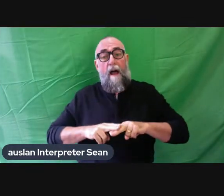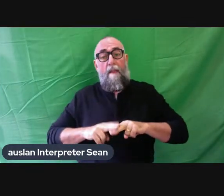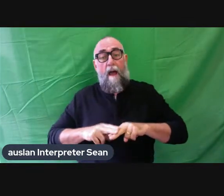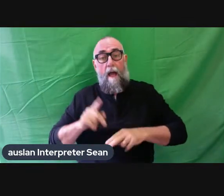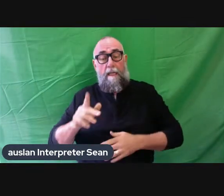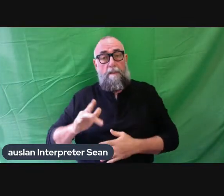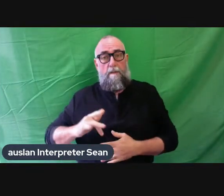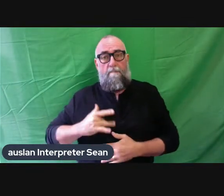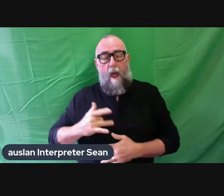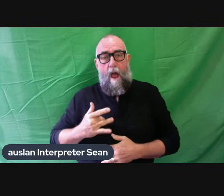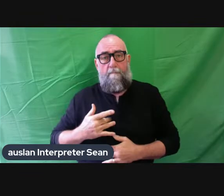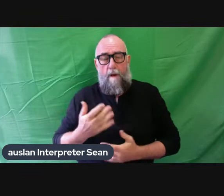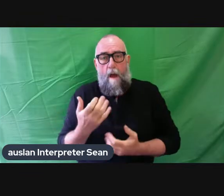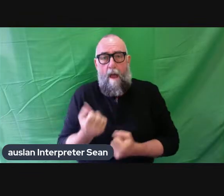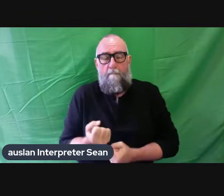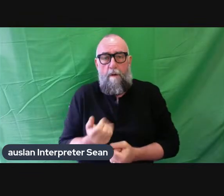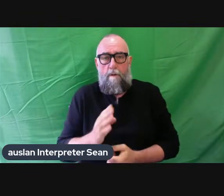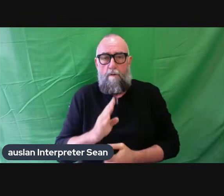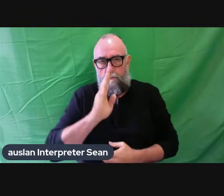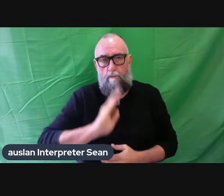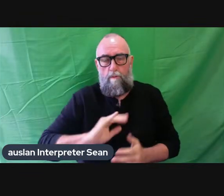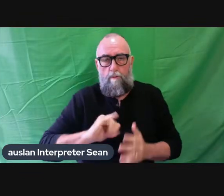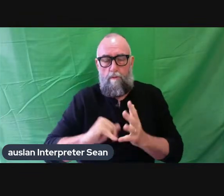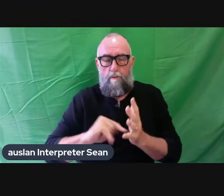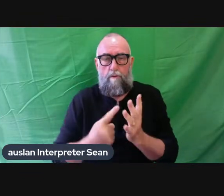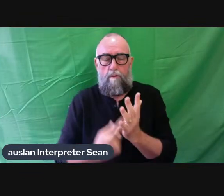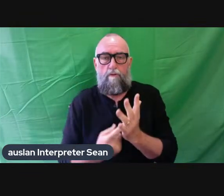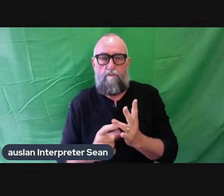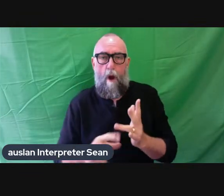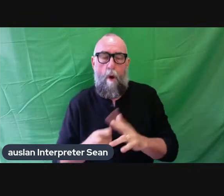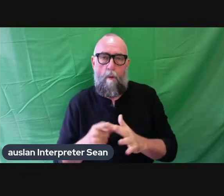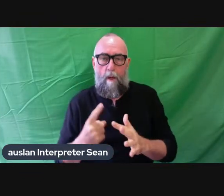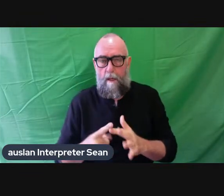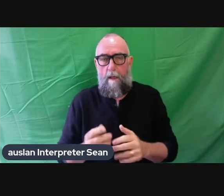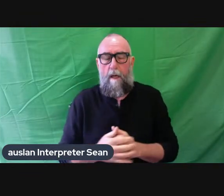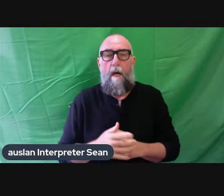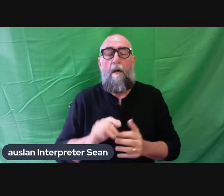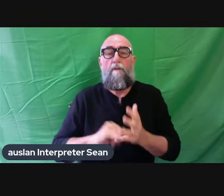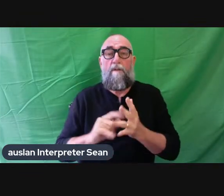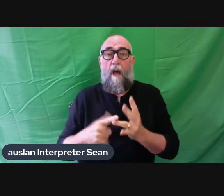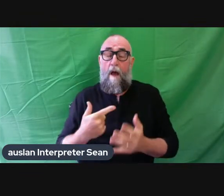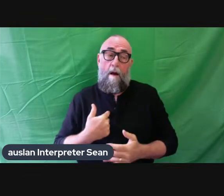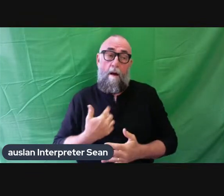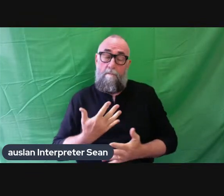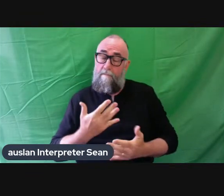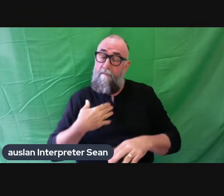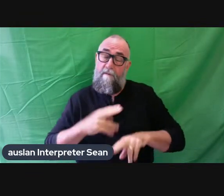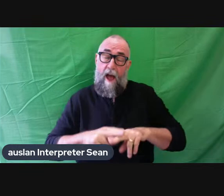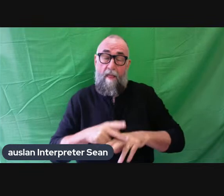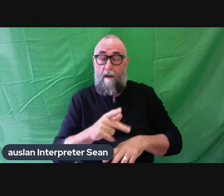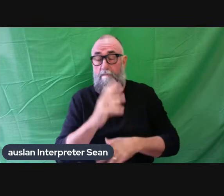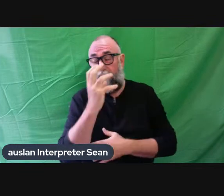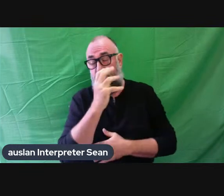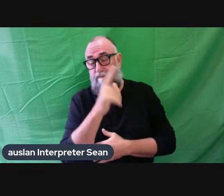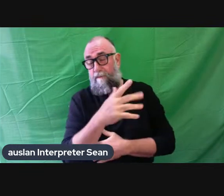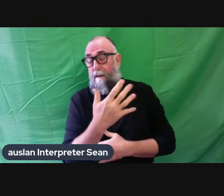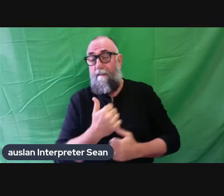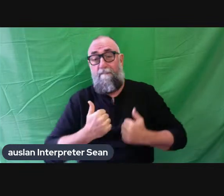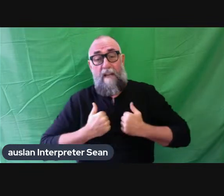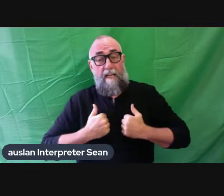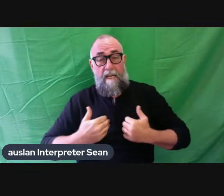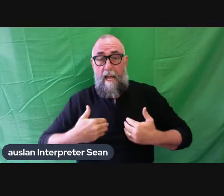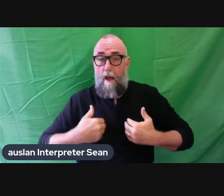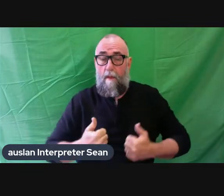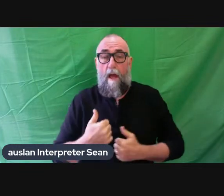survivor, and he's still fit and well to this day. And I know, thank you to one of the brilliant people at the John Hunter